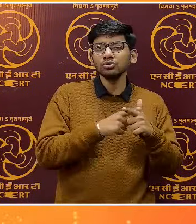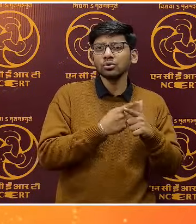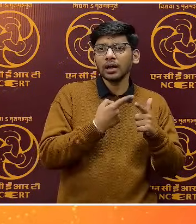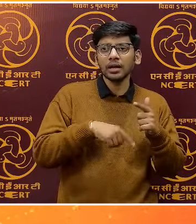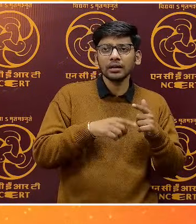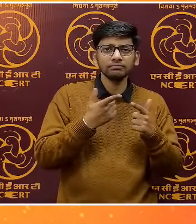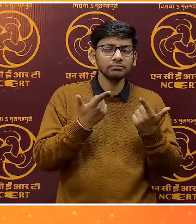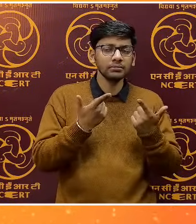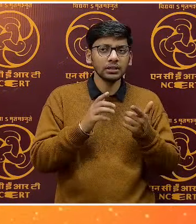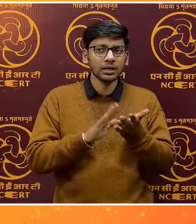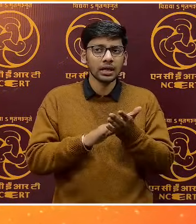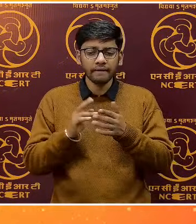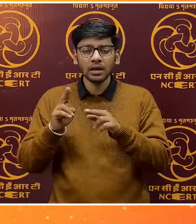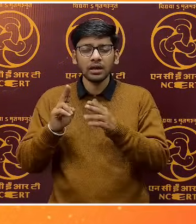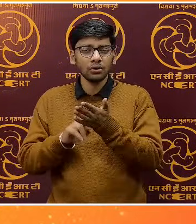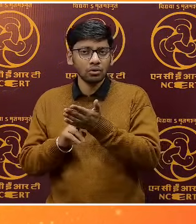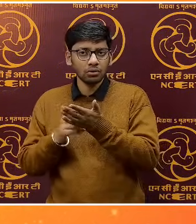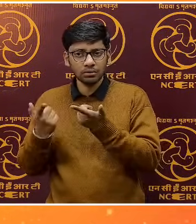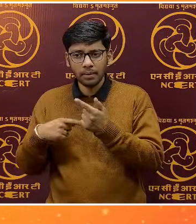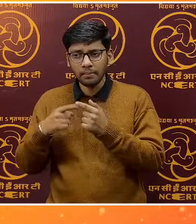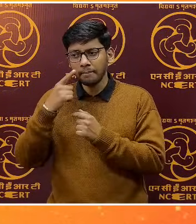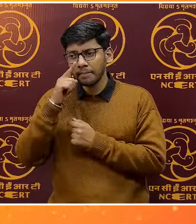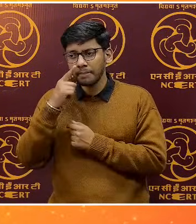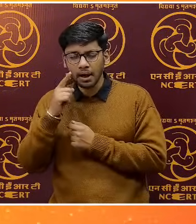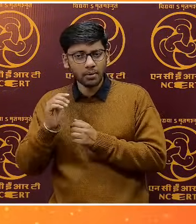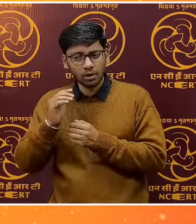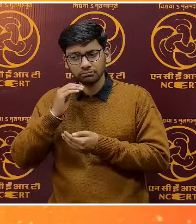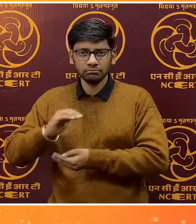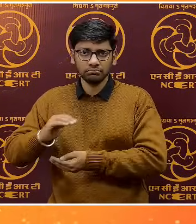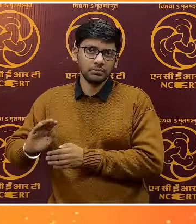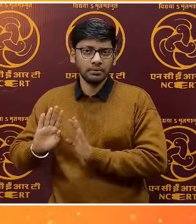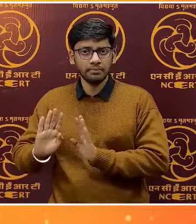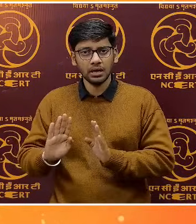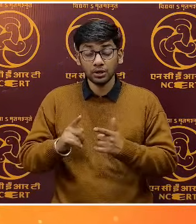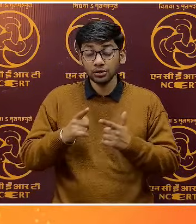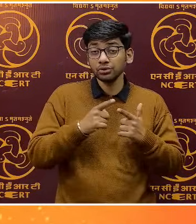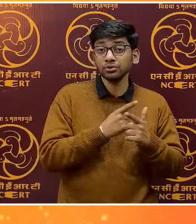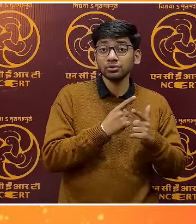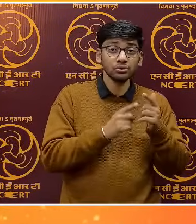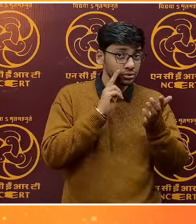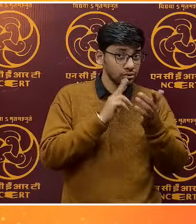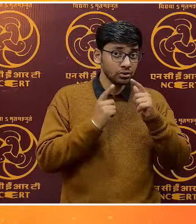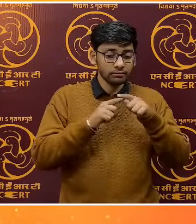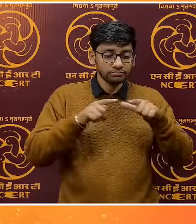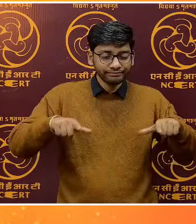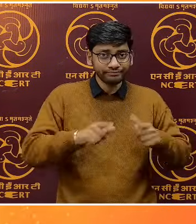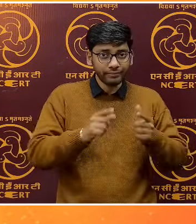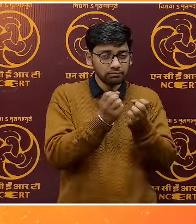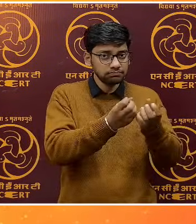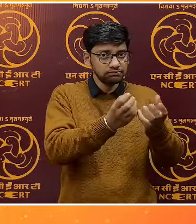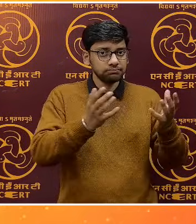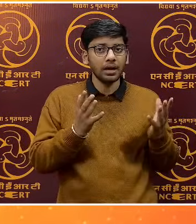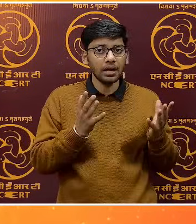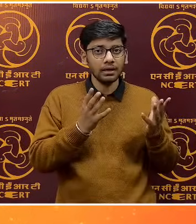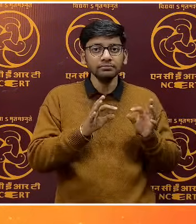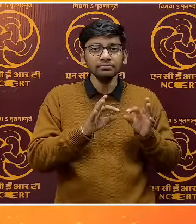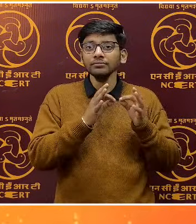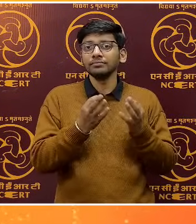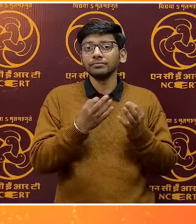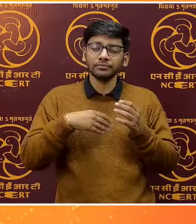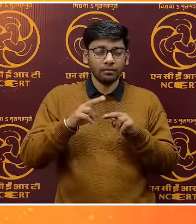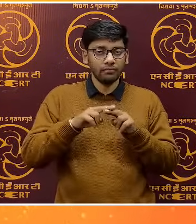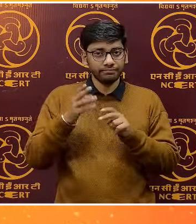when we talk about the joint family, extended family also involved in this one. Okay, so family concept also we got to